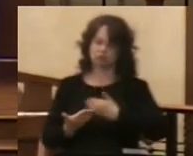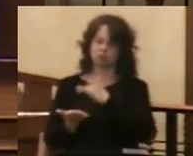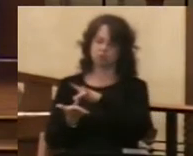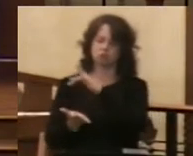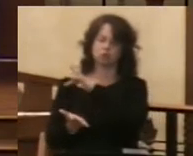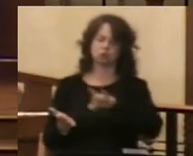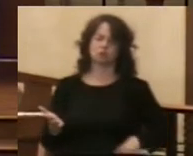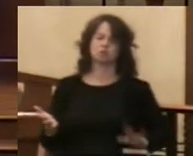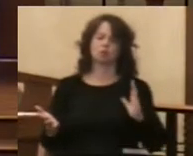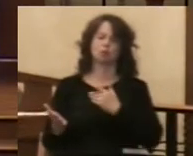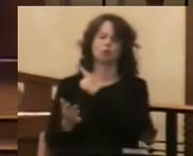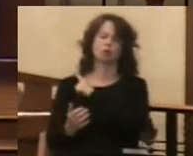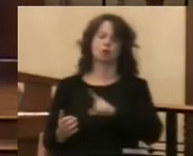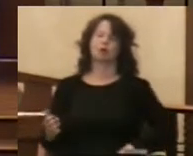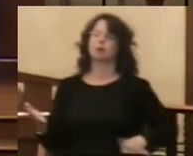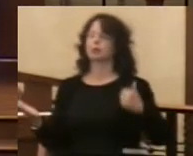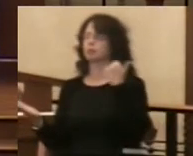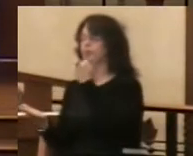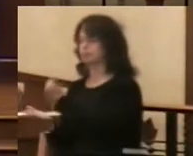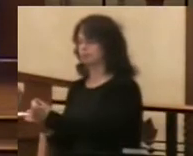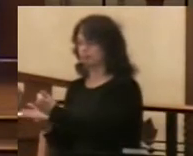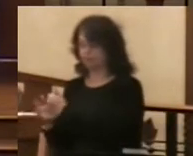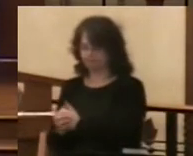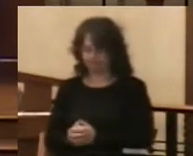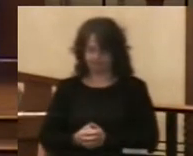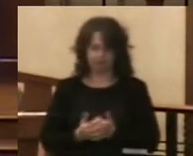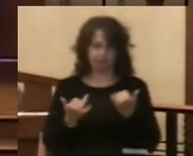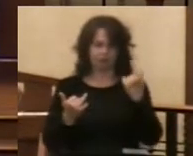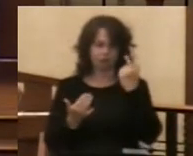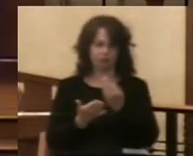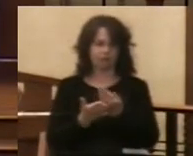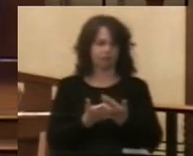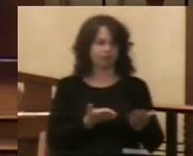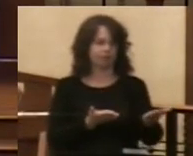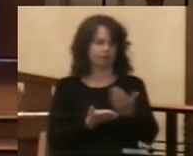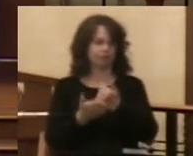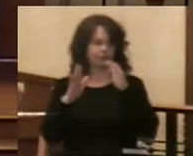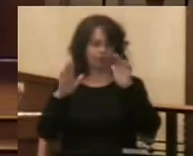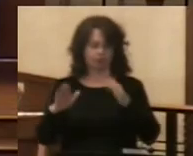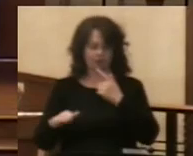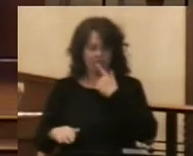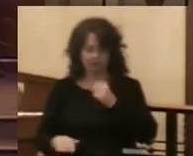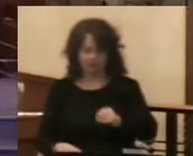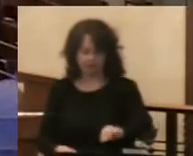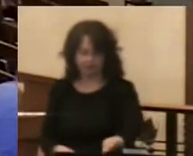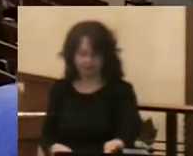Lord. Amen. For the receiving of the morning gifts, you may be seated.